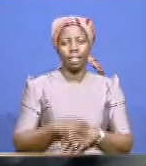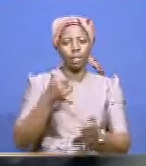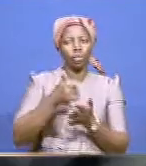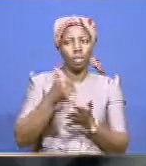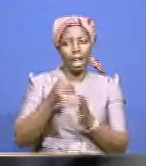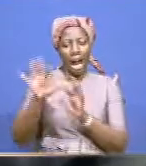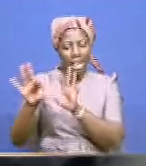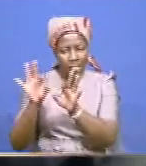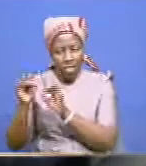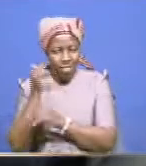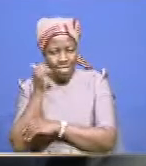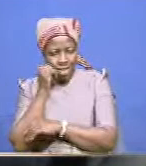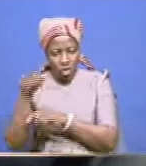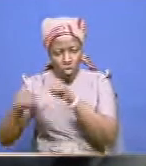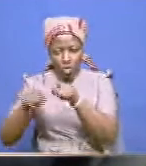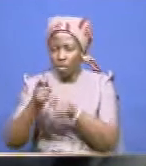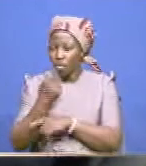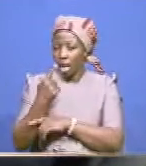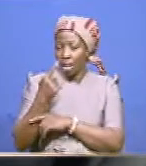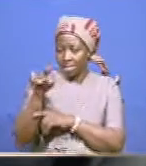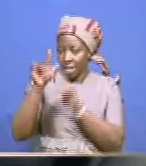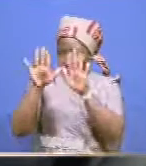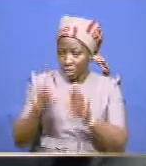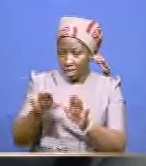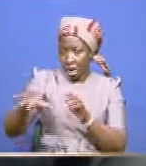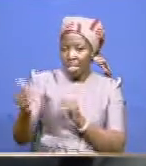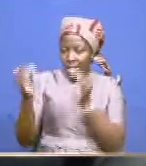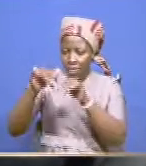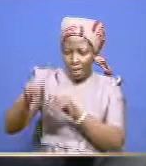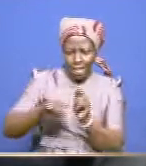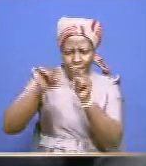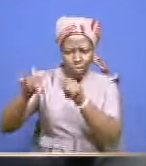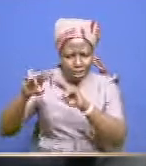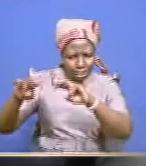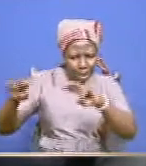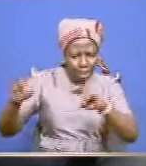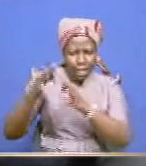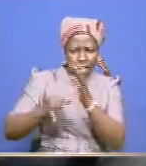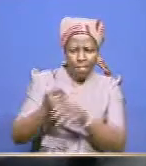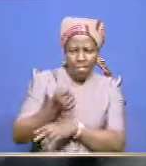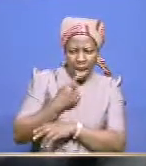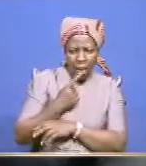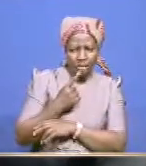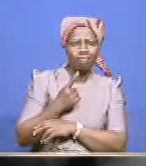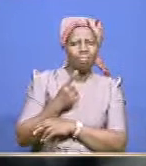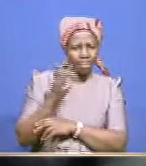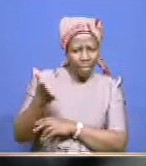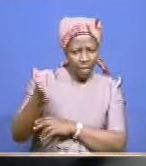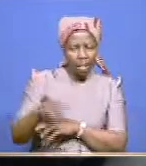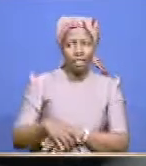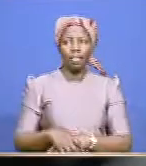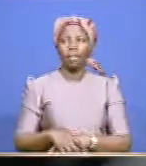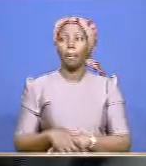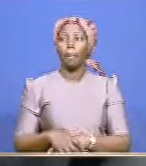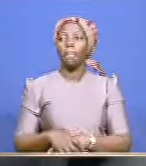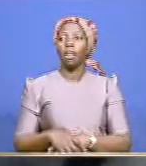is very important. As a county assembly, you must come in and constantly check whether the health-seeking behavior has improved in the first place.